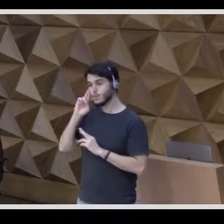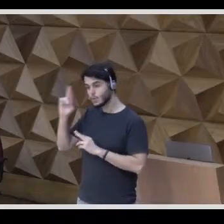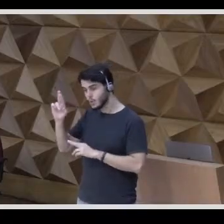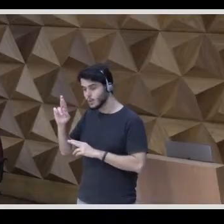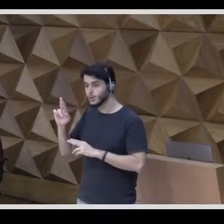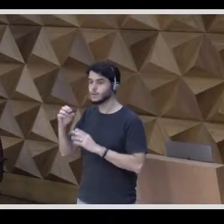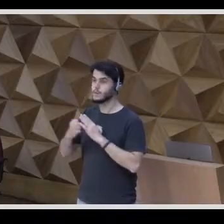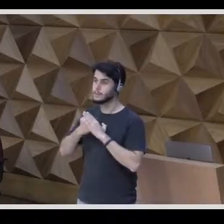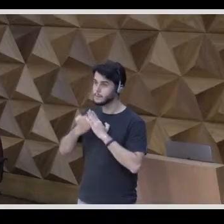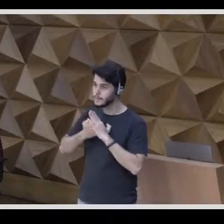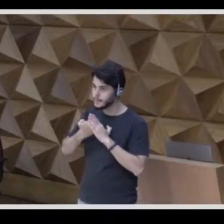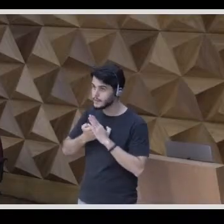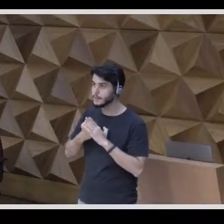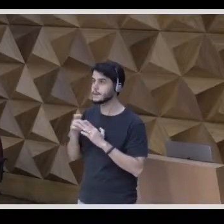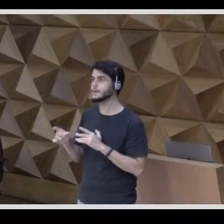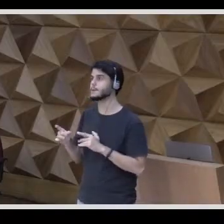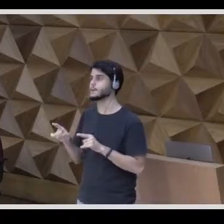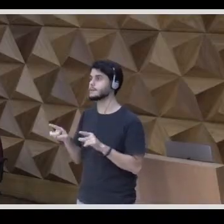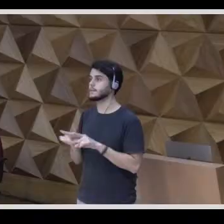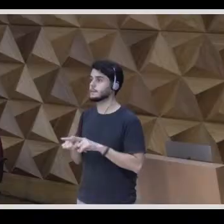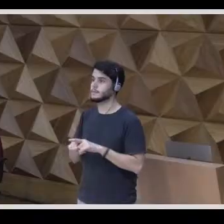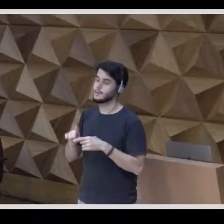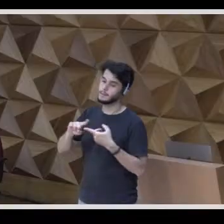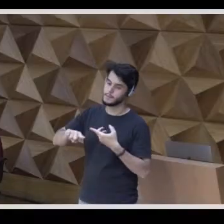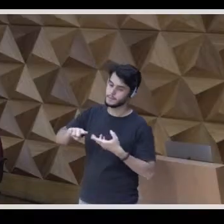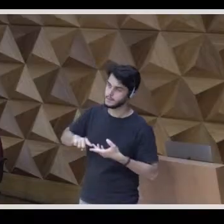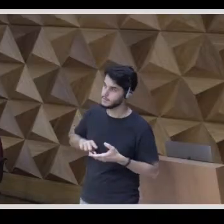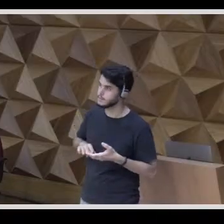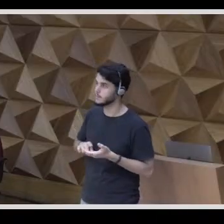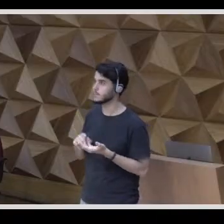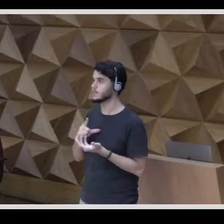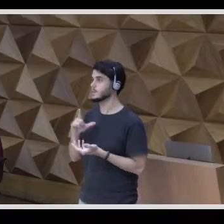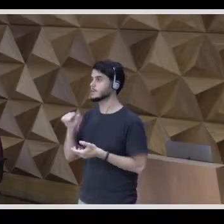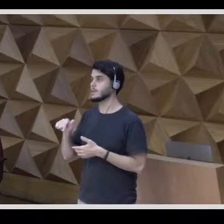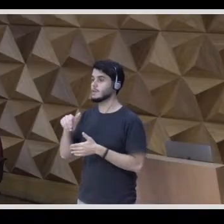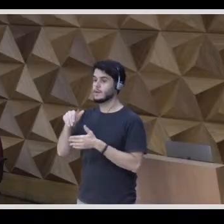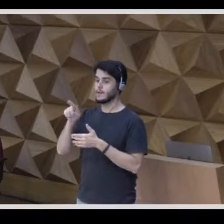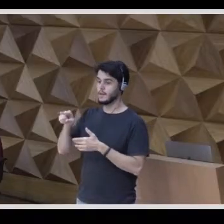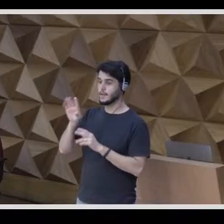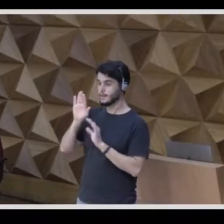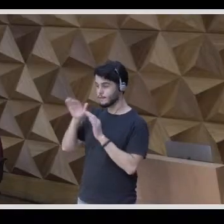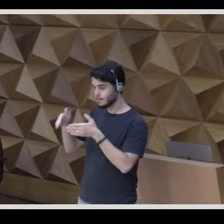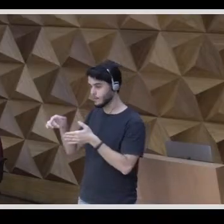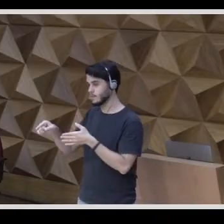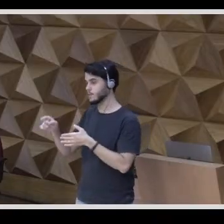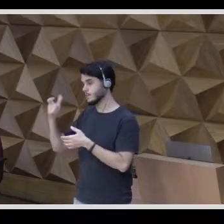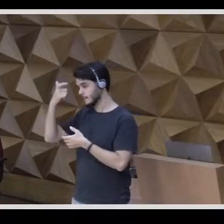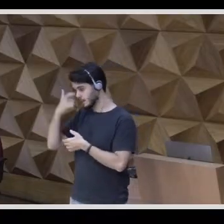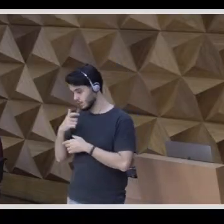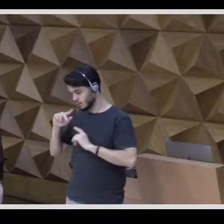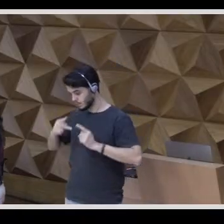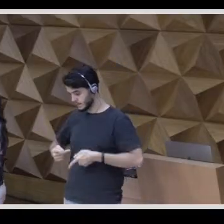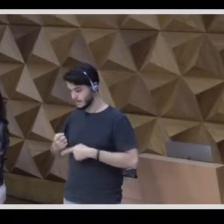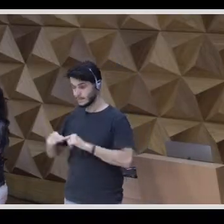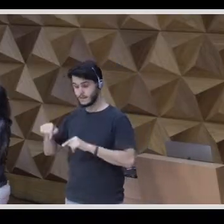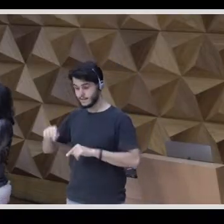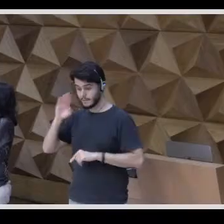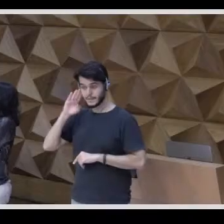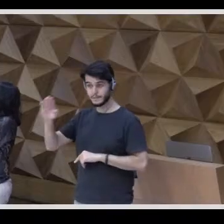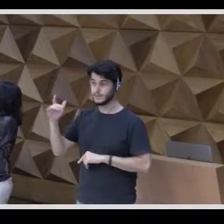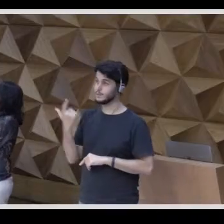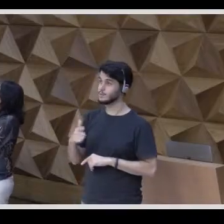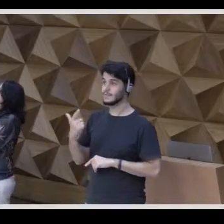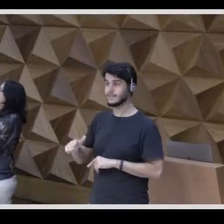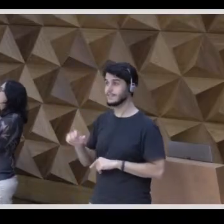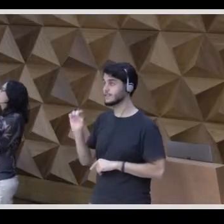being made. And human is not placed in the center at all. It's just their own decisions. So